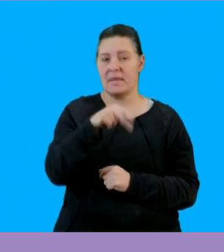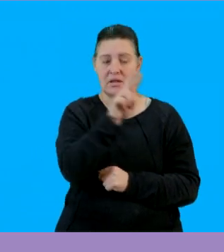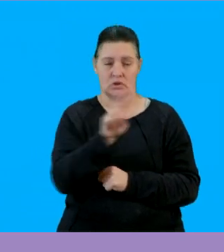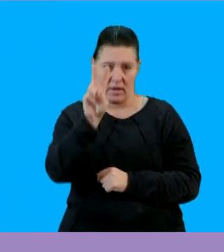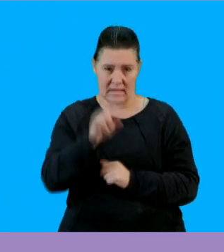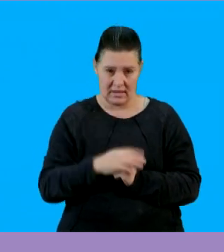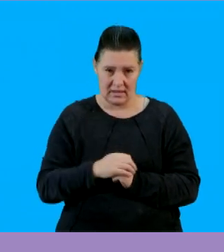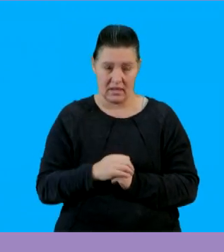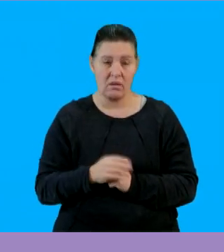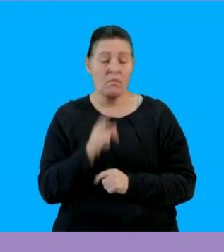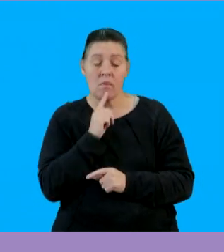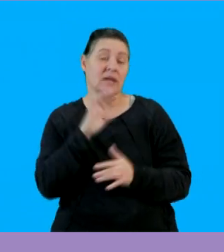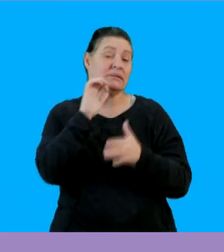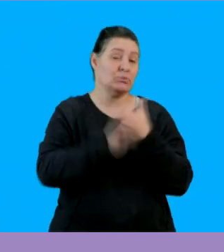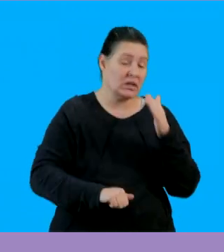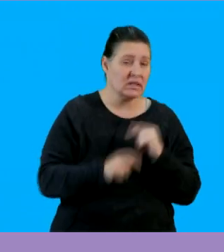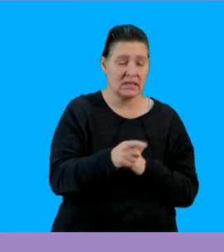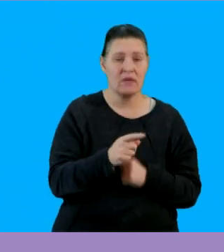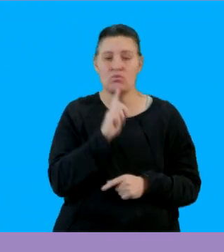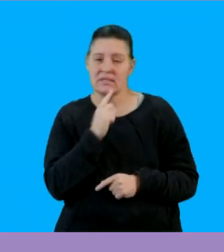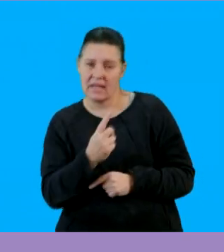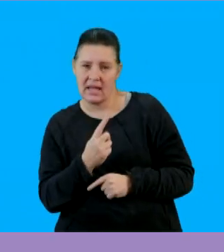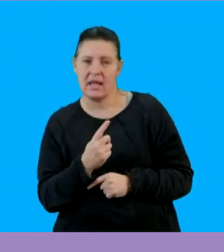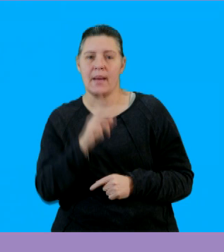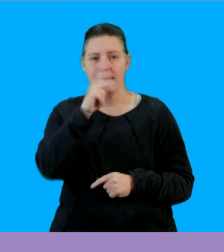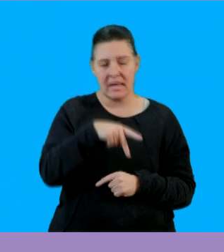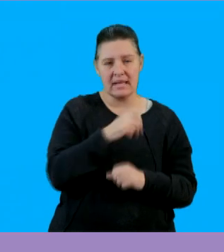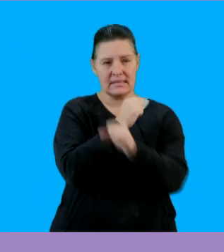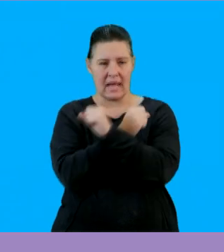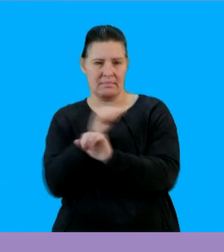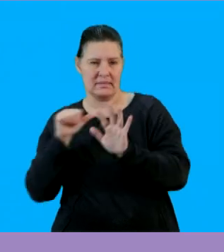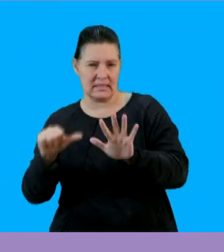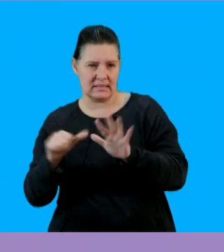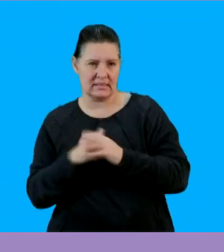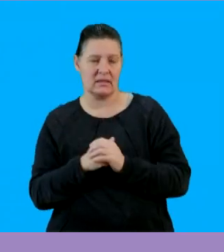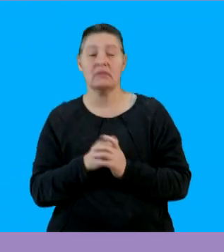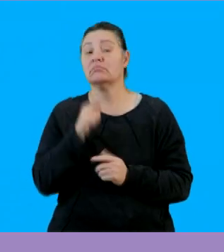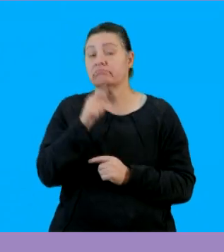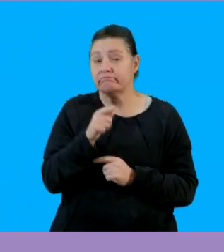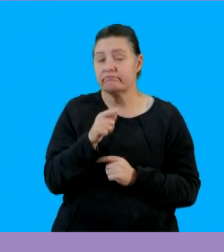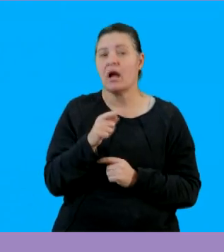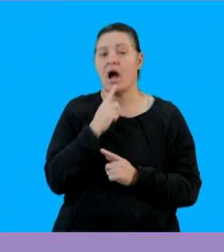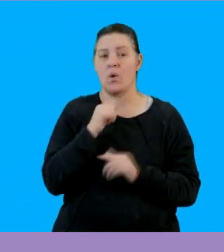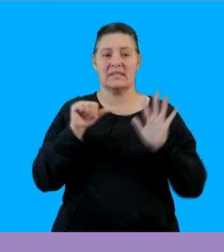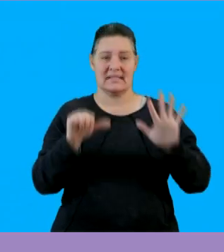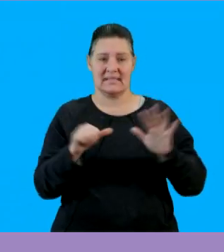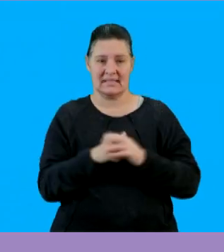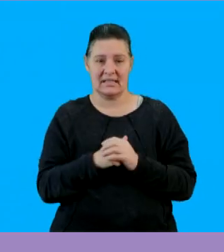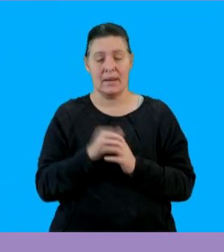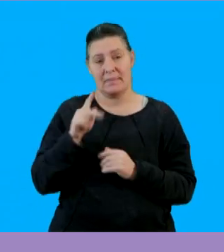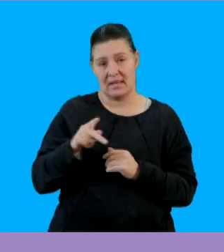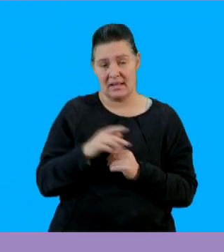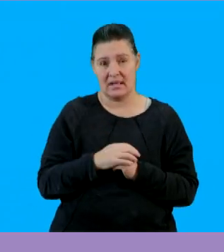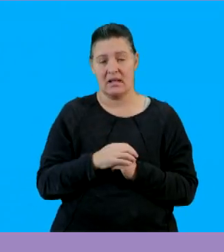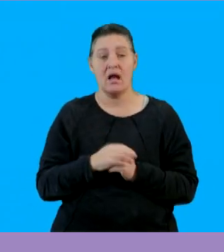That is going to be our p squared. We are subtracting, then we're going to say p multiplied by 6. That is going to